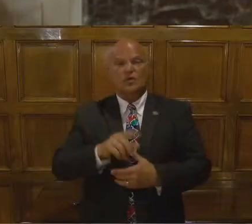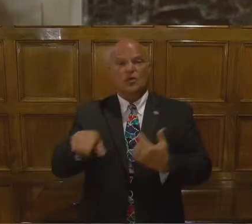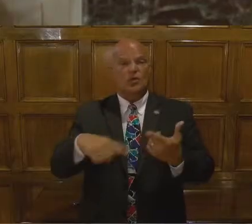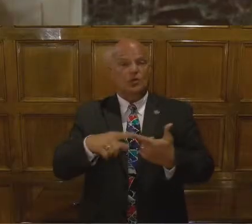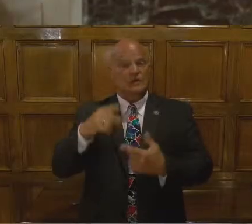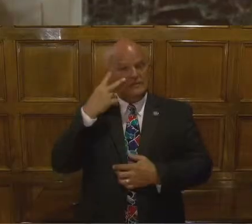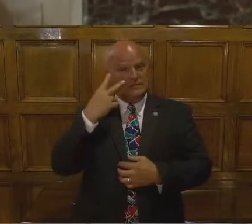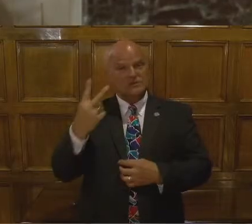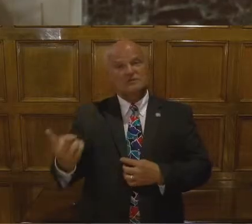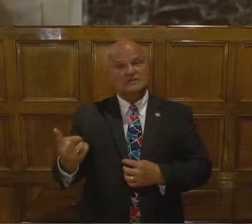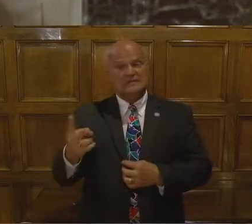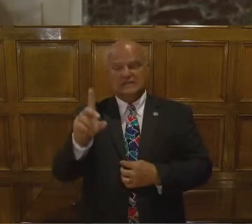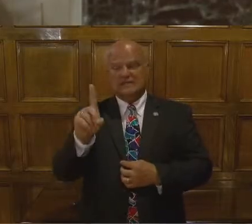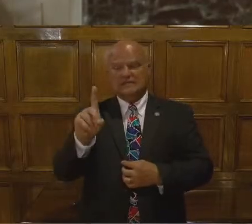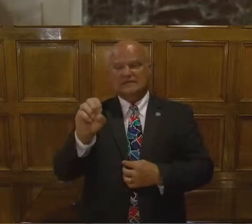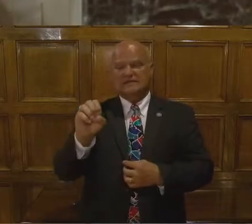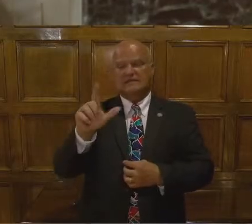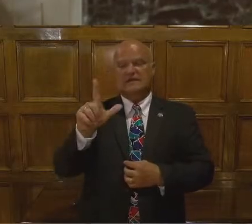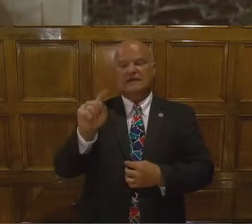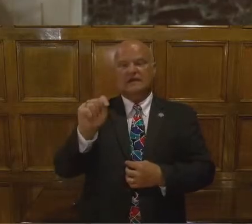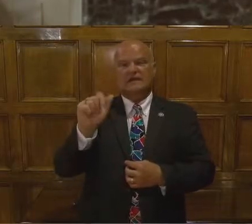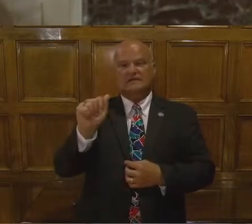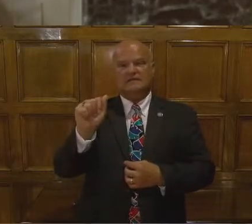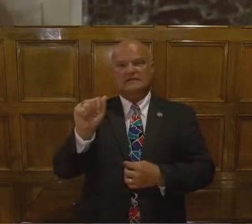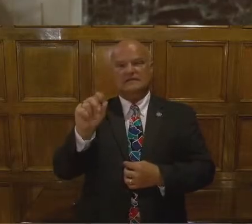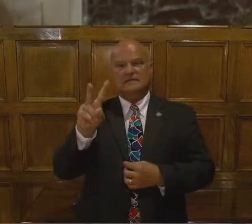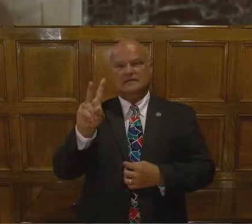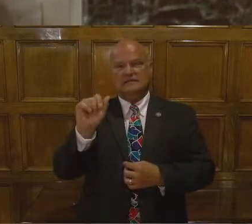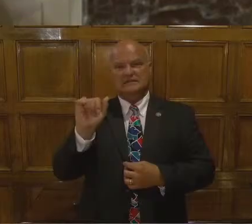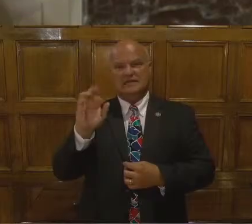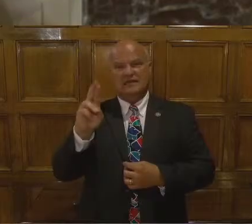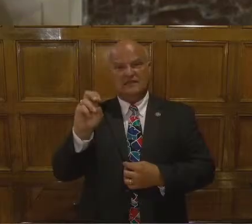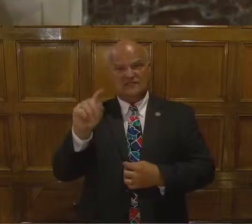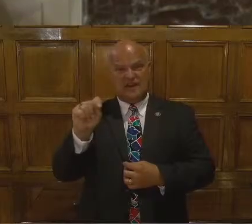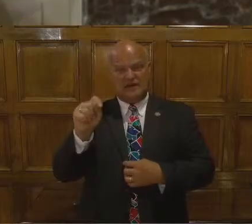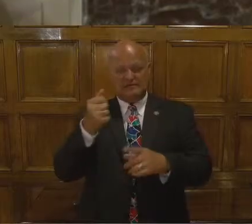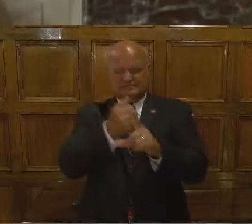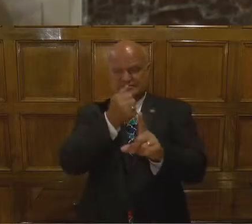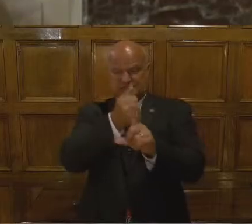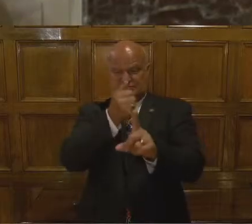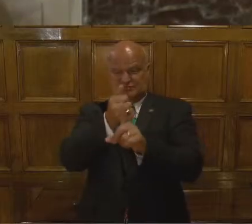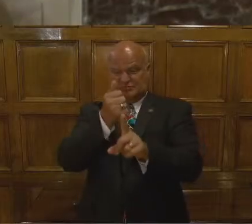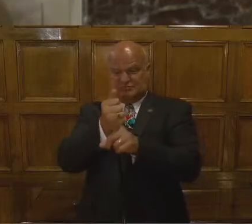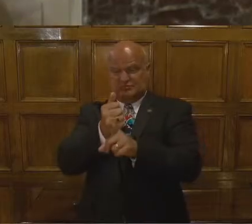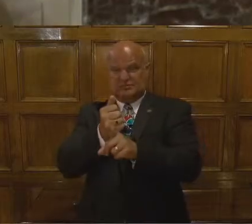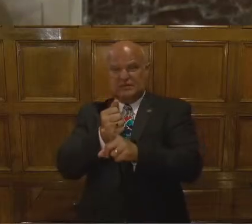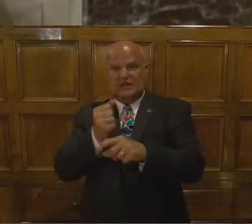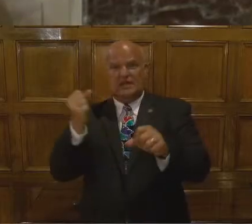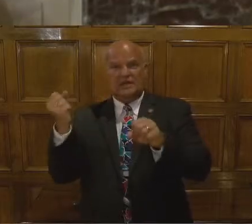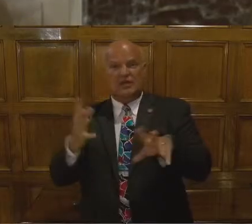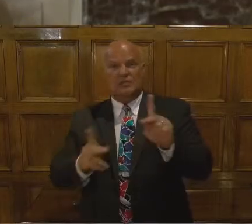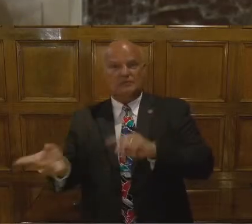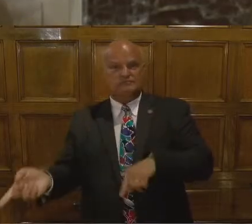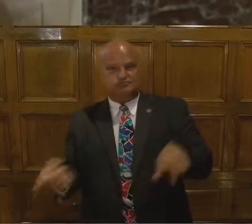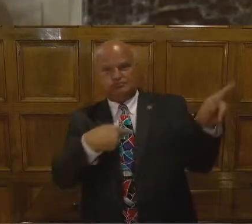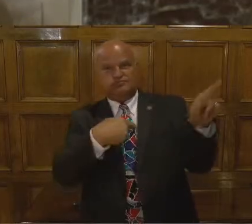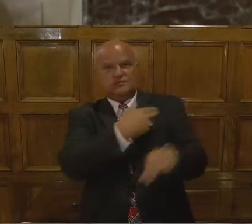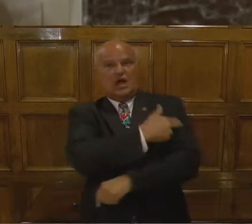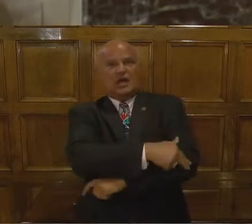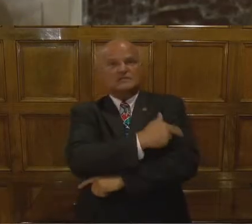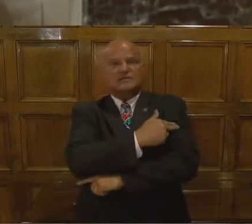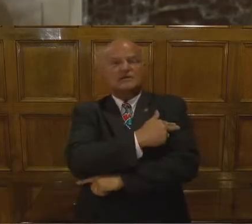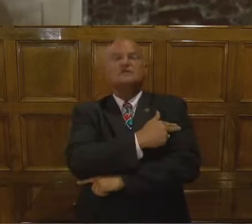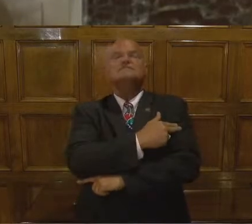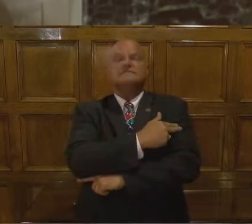you see the Delta variant wreaking havoc and causing people to go to the hospital, that's a